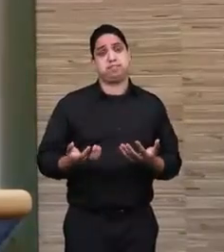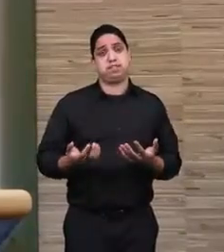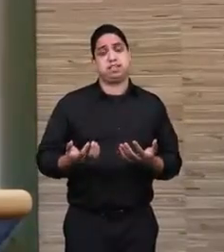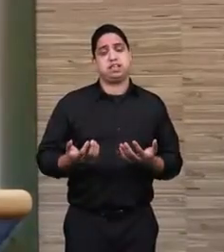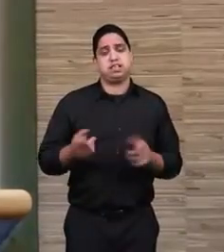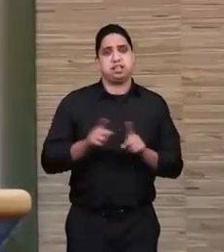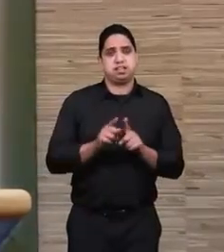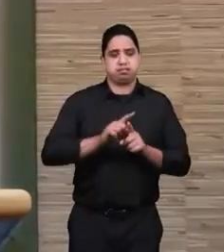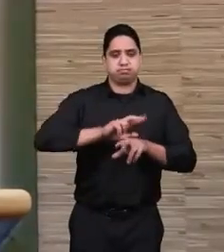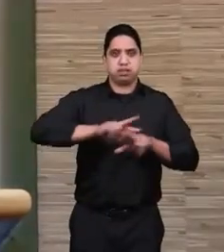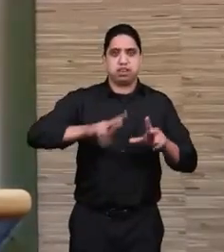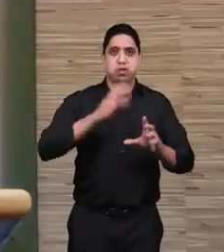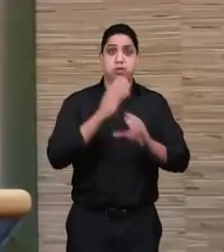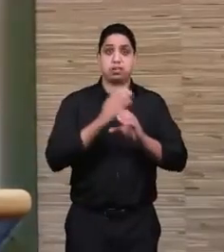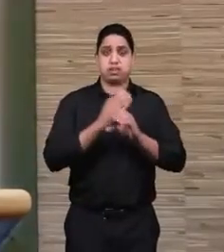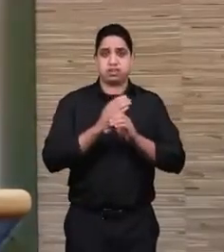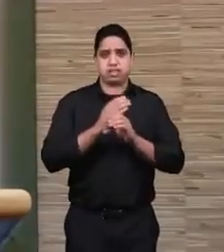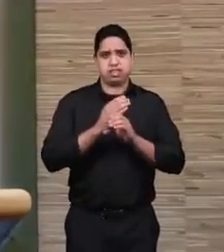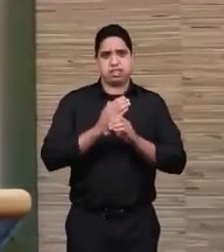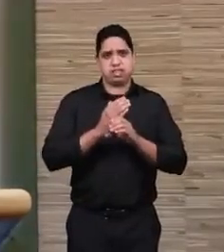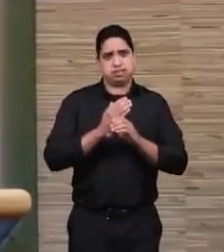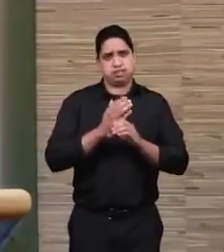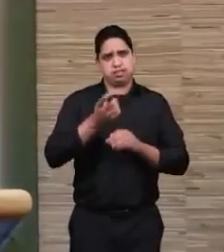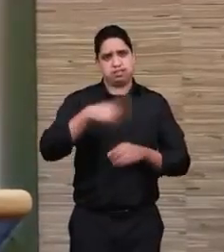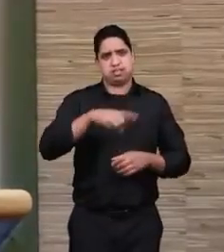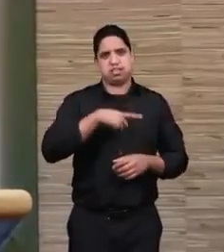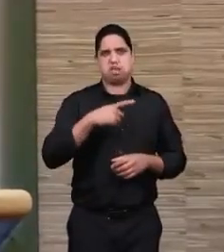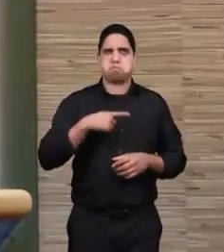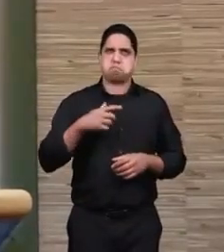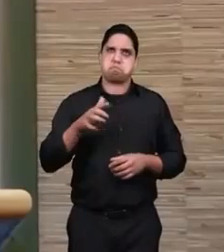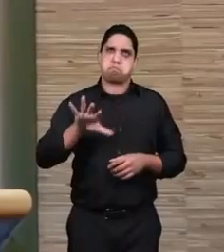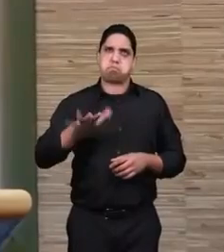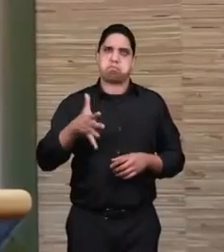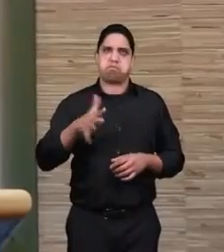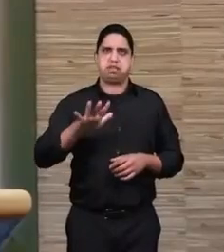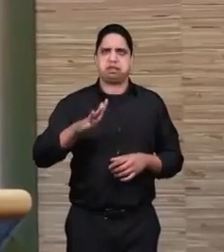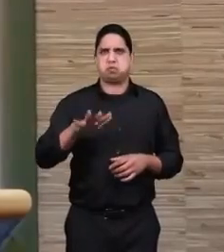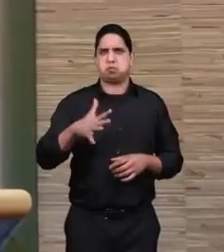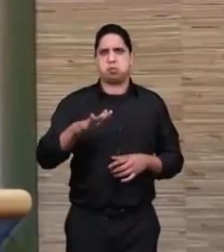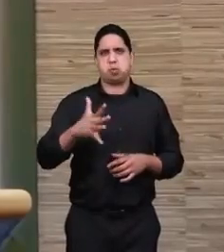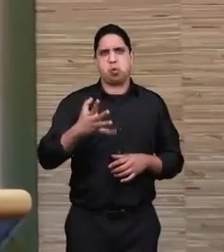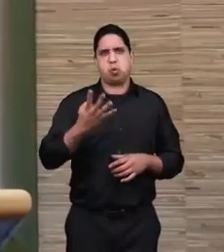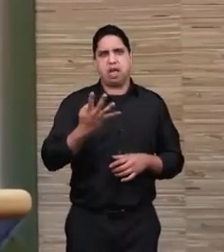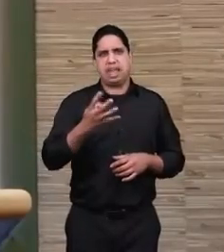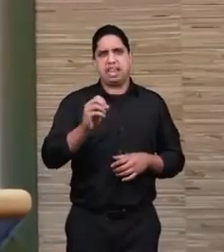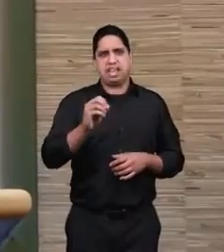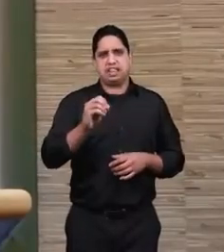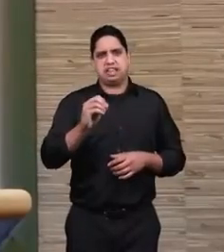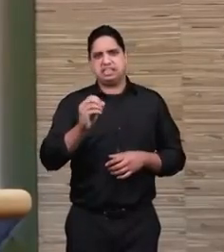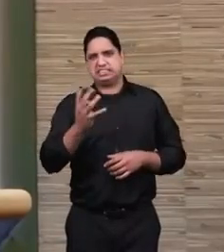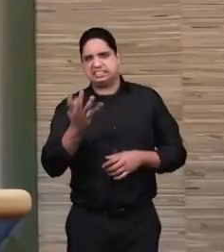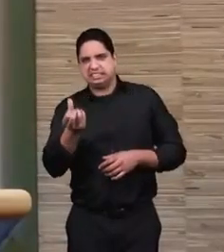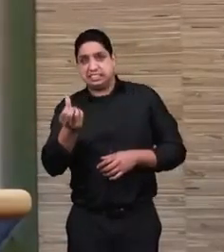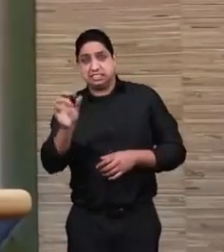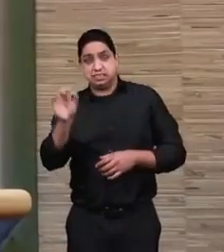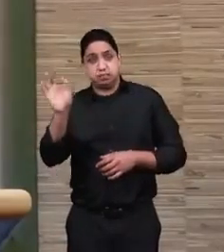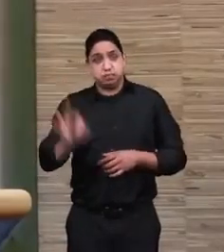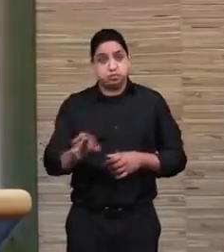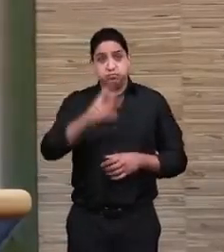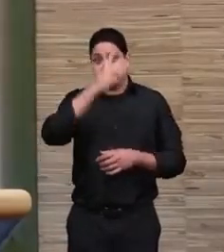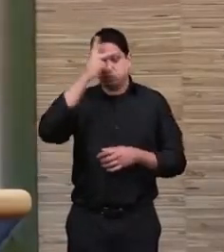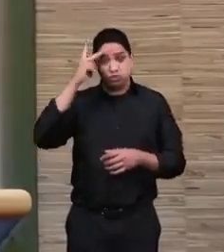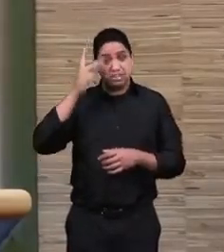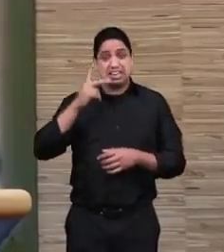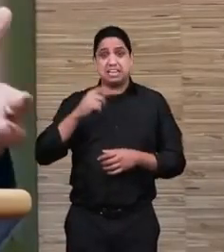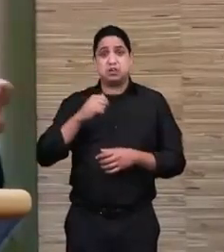communicate. We have perhaps 40 to 60% of brethren who cannot